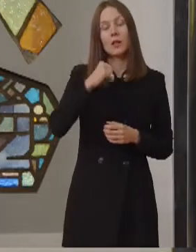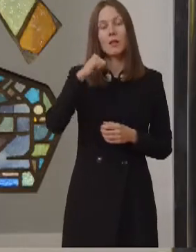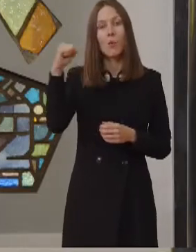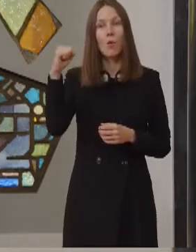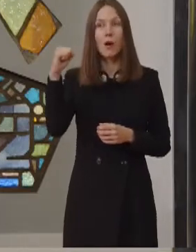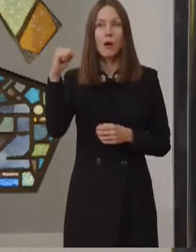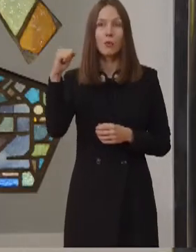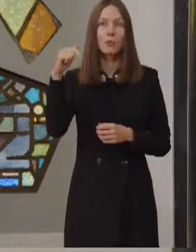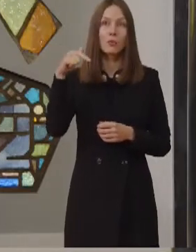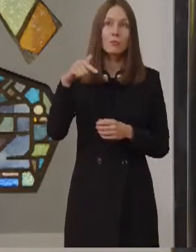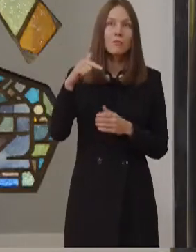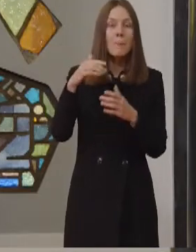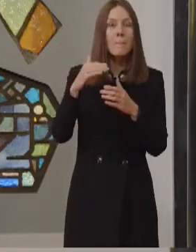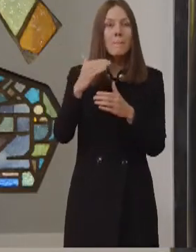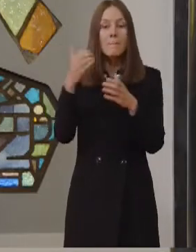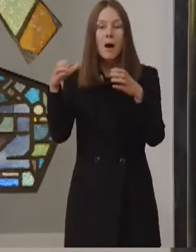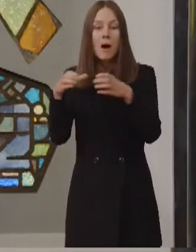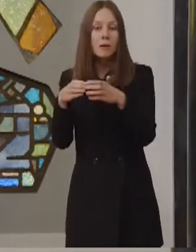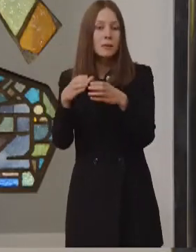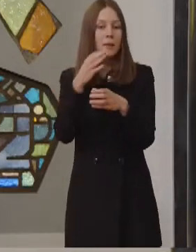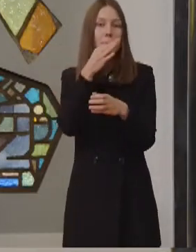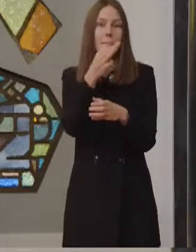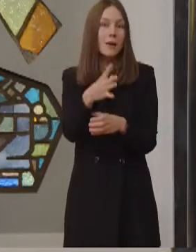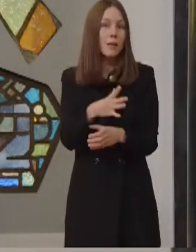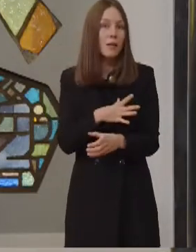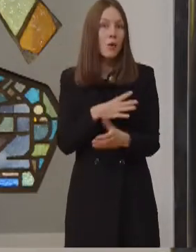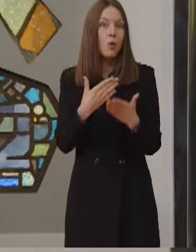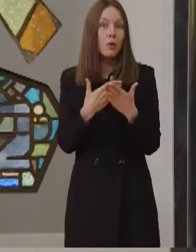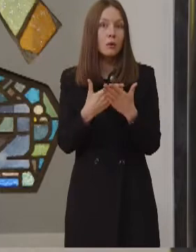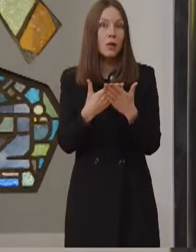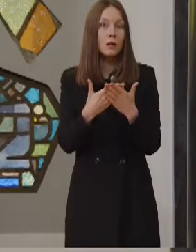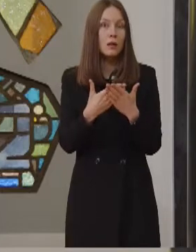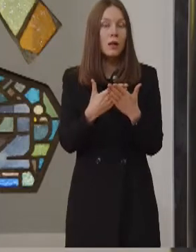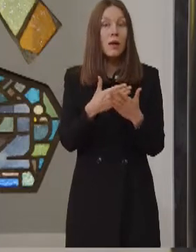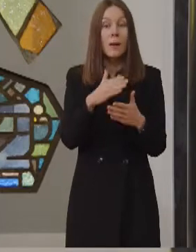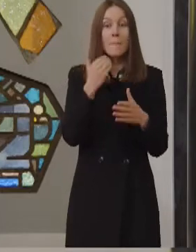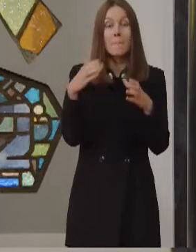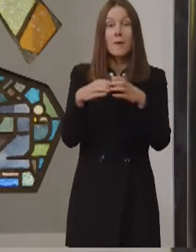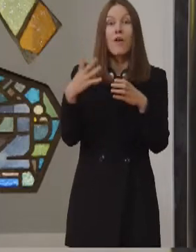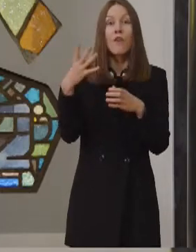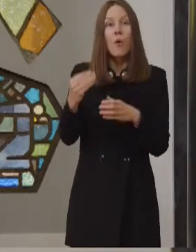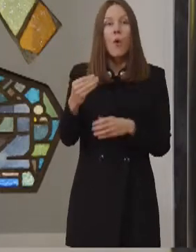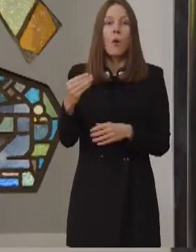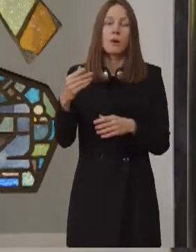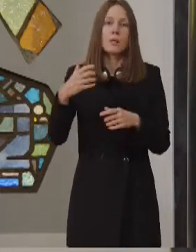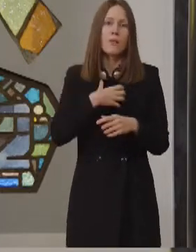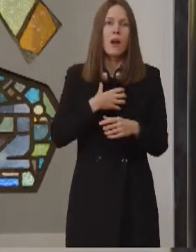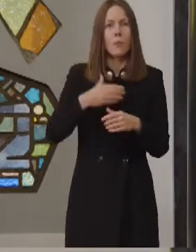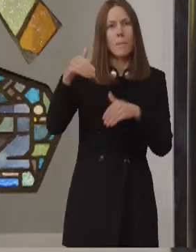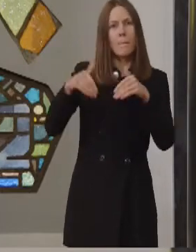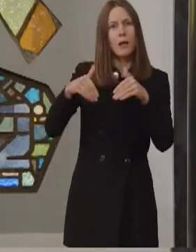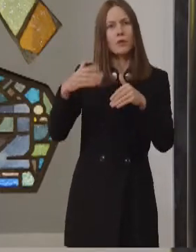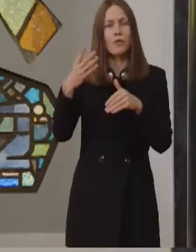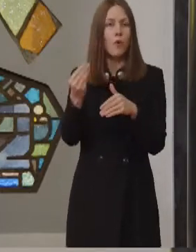right. Well, I can't apply this quotation to